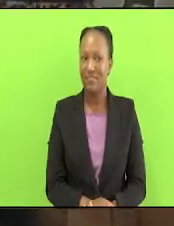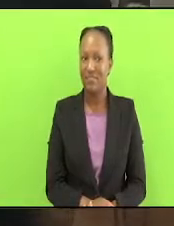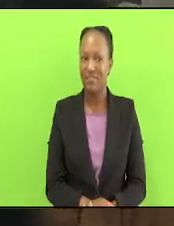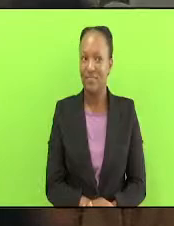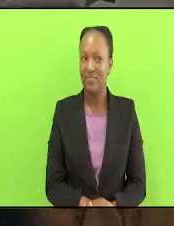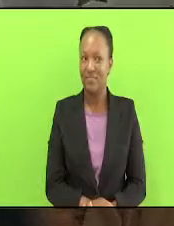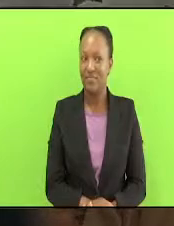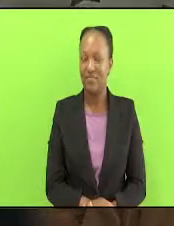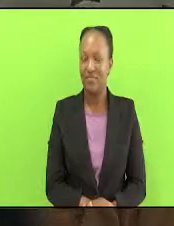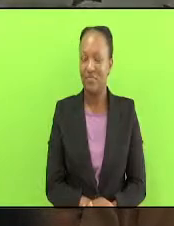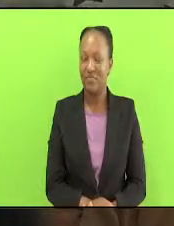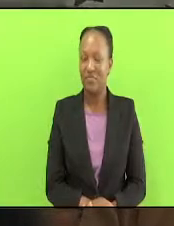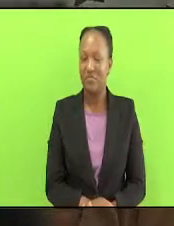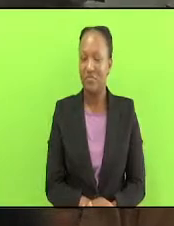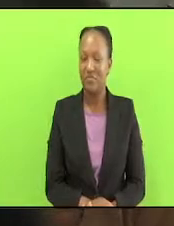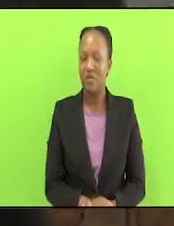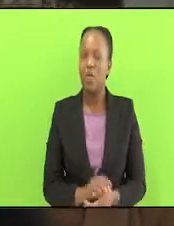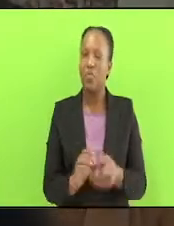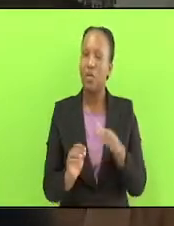ngusikatana kwananela